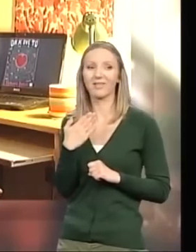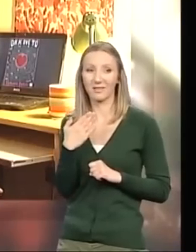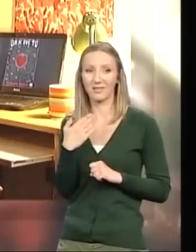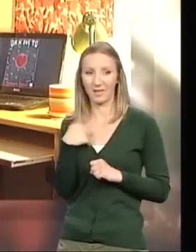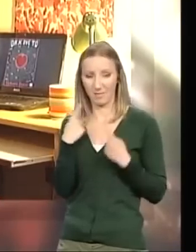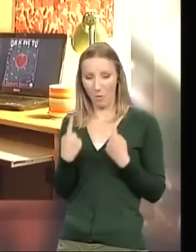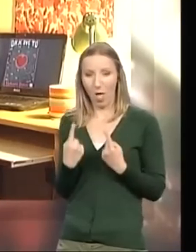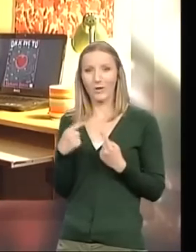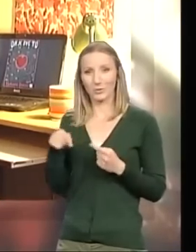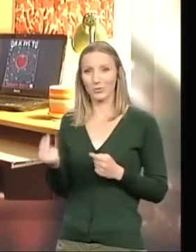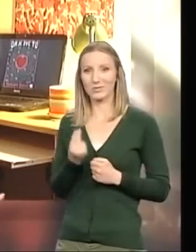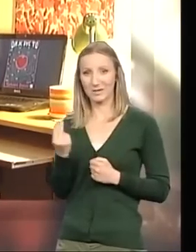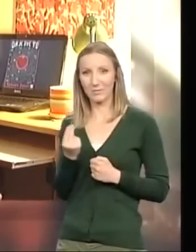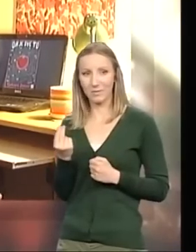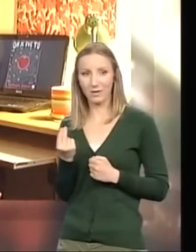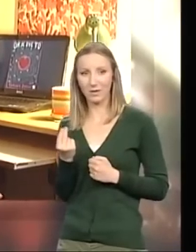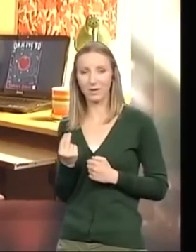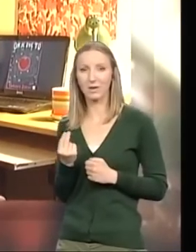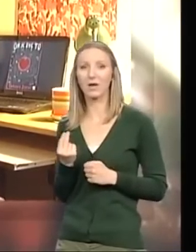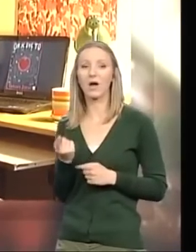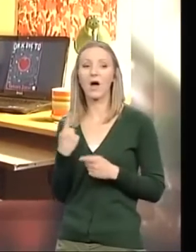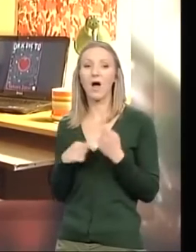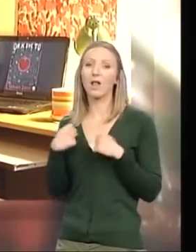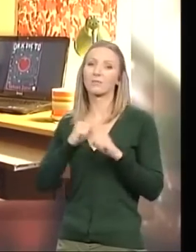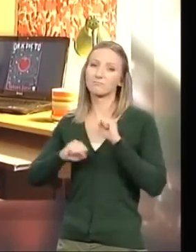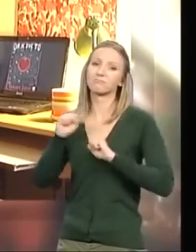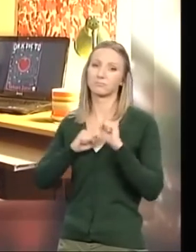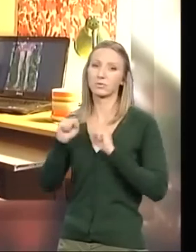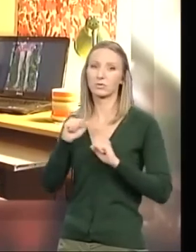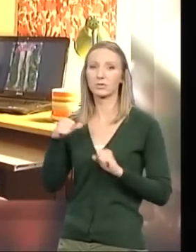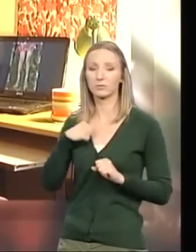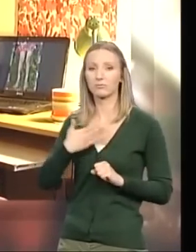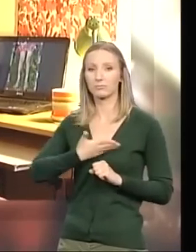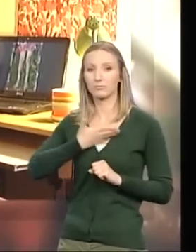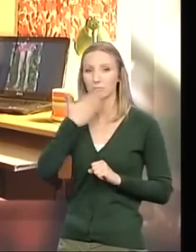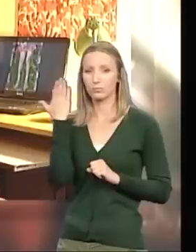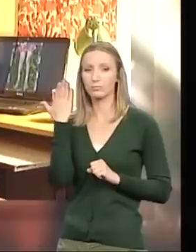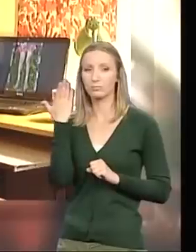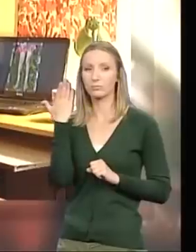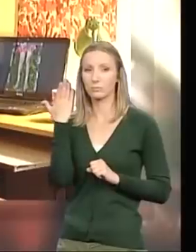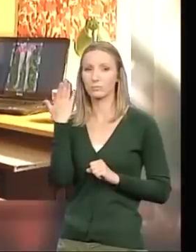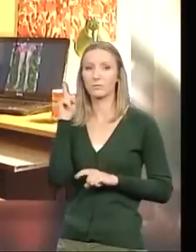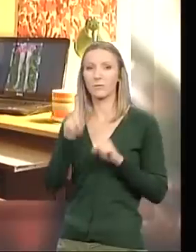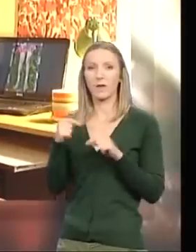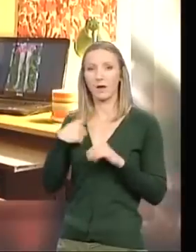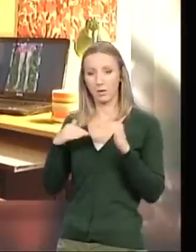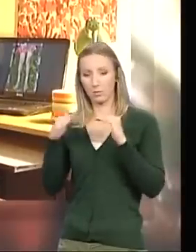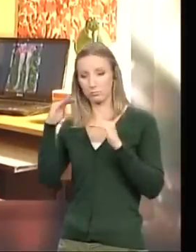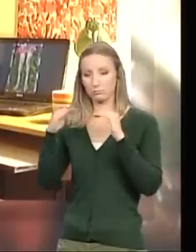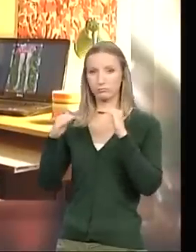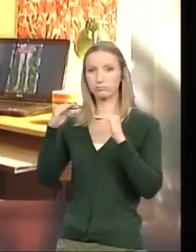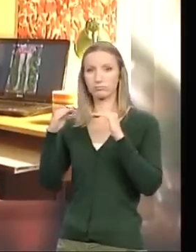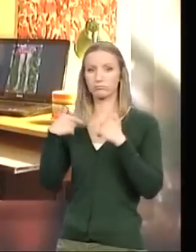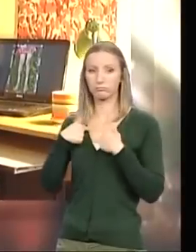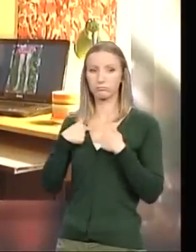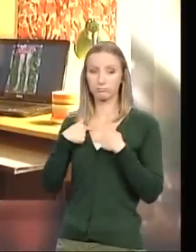today in Serbia, but I'm to balance myself in